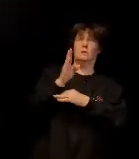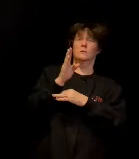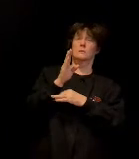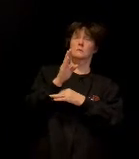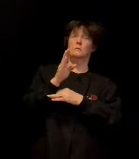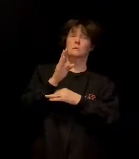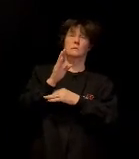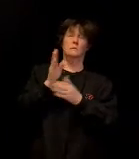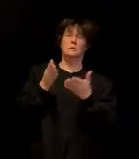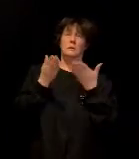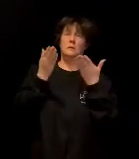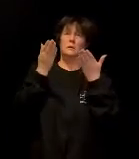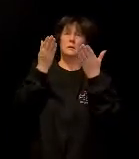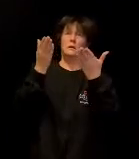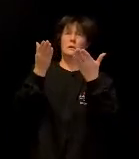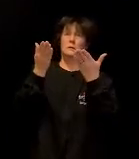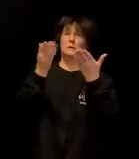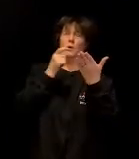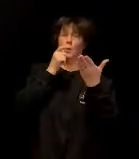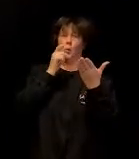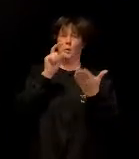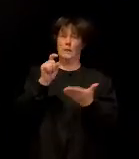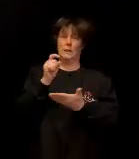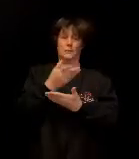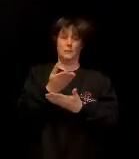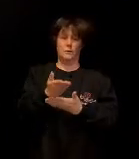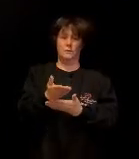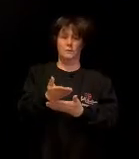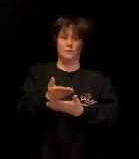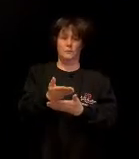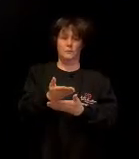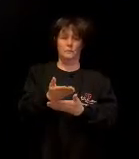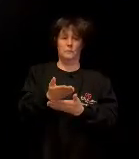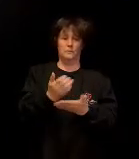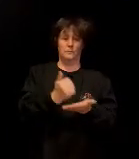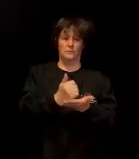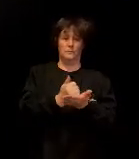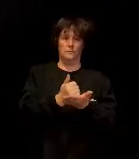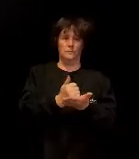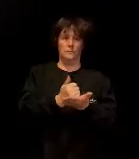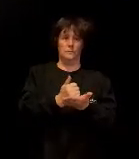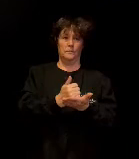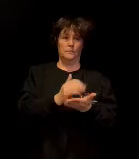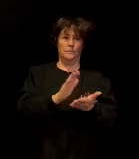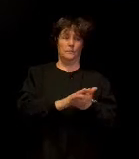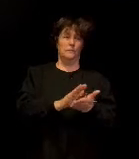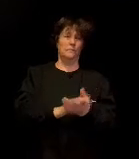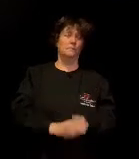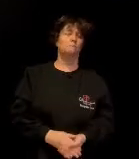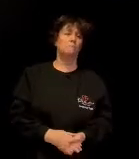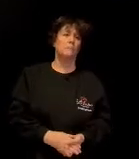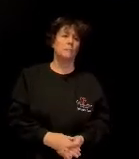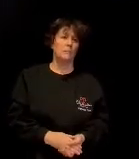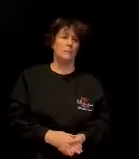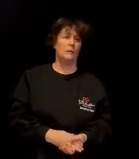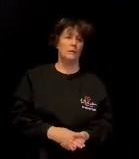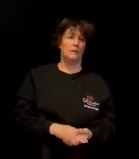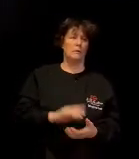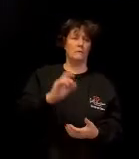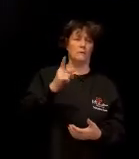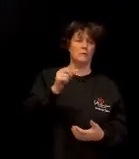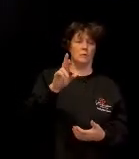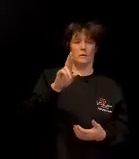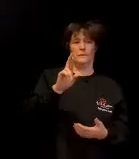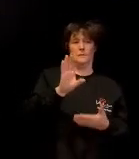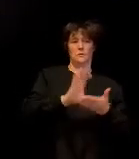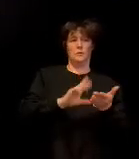devoted to someone who needs you. Amen? Amen. Everybody all right? Yeah. Turn to 1 Corinthians chapter